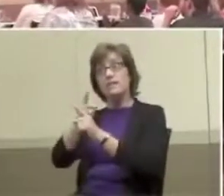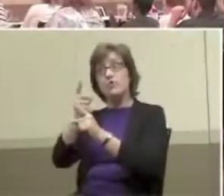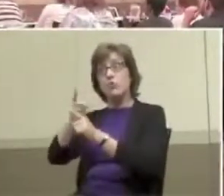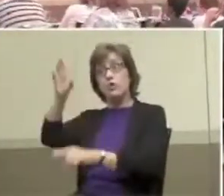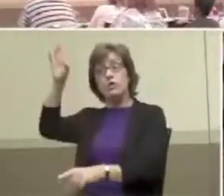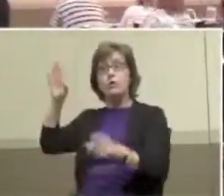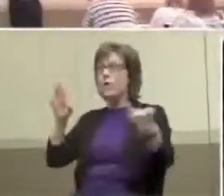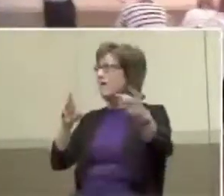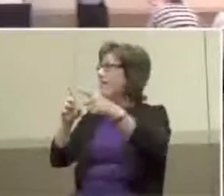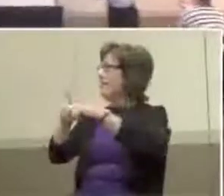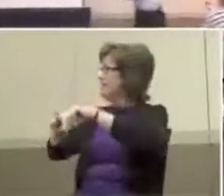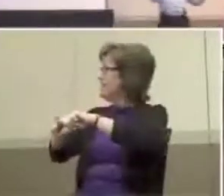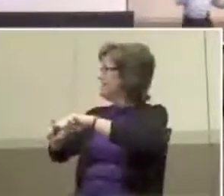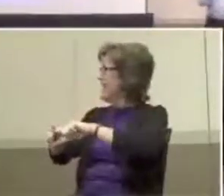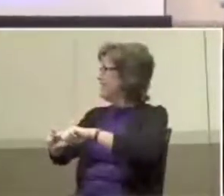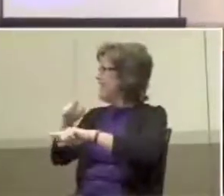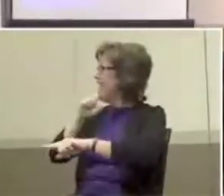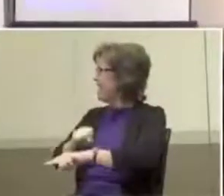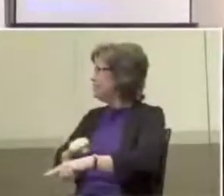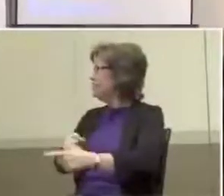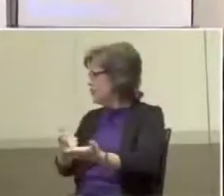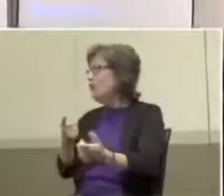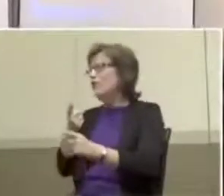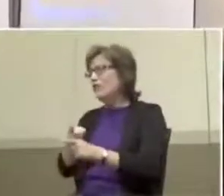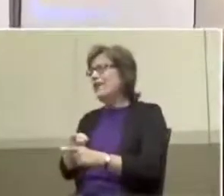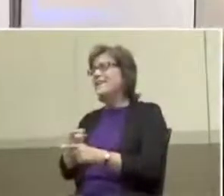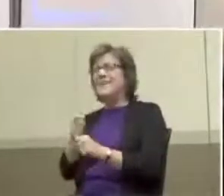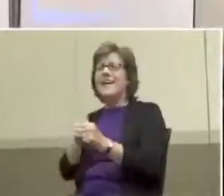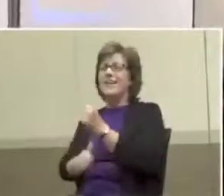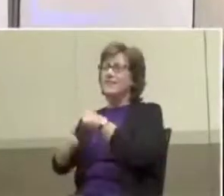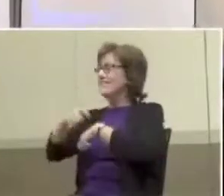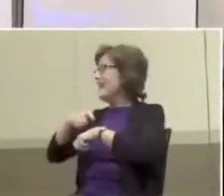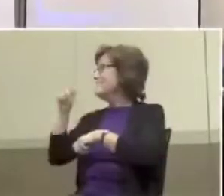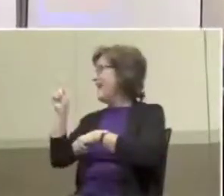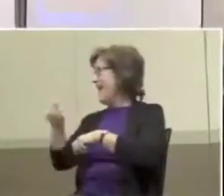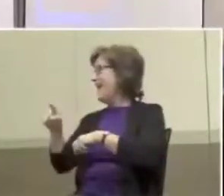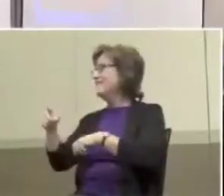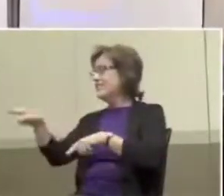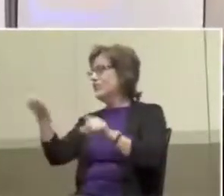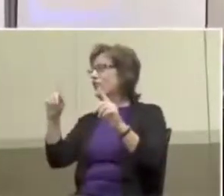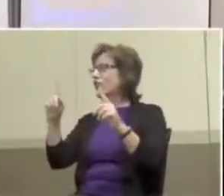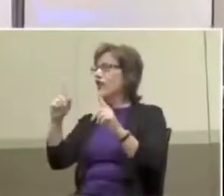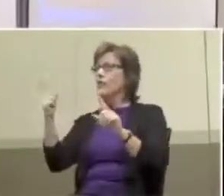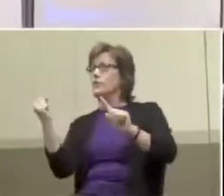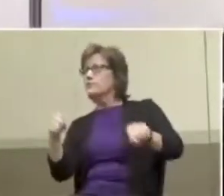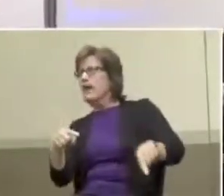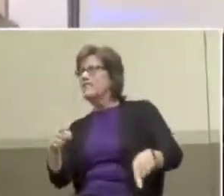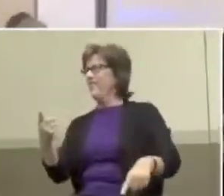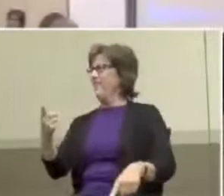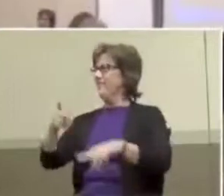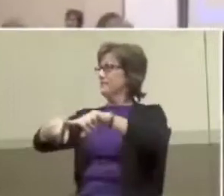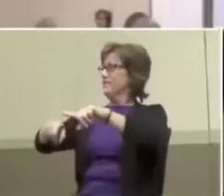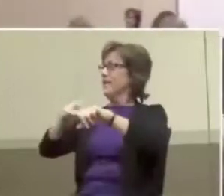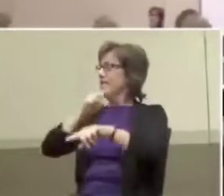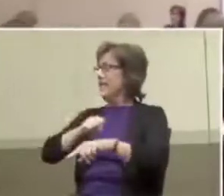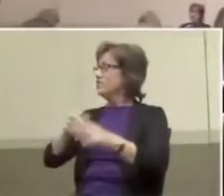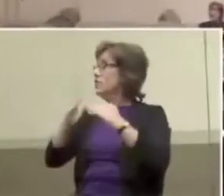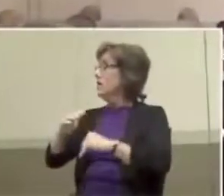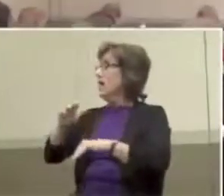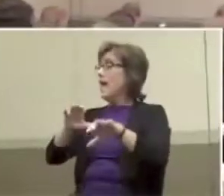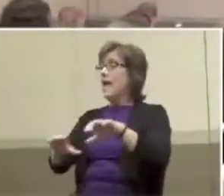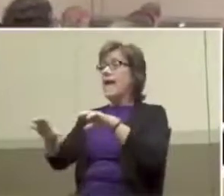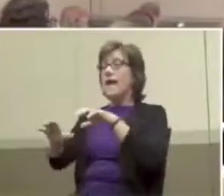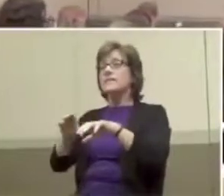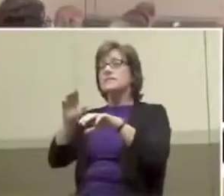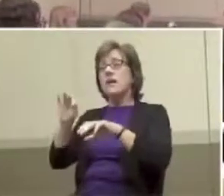It depends upon the age. I get that every time. You're right, depends upon the age. Okay, what about acts of resistance? Again,